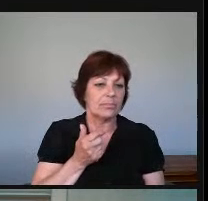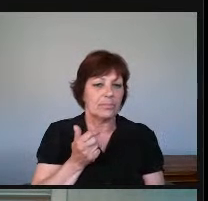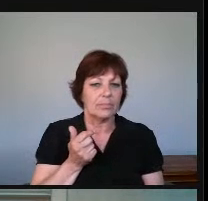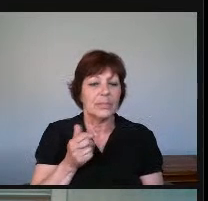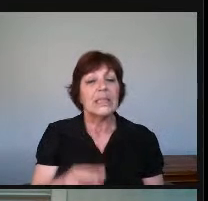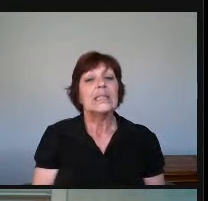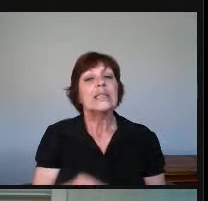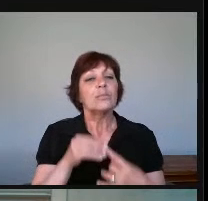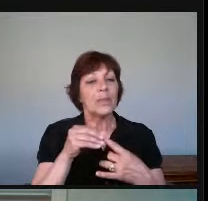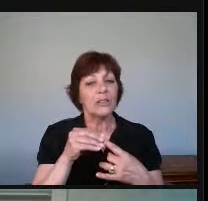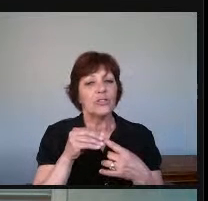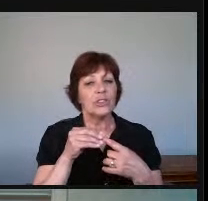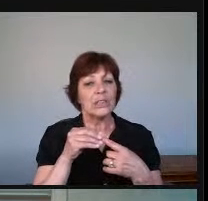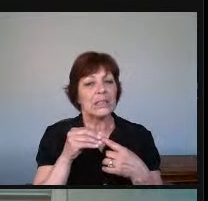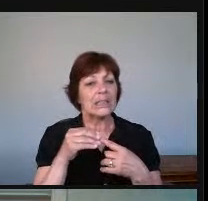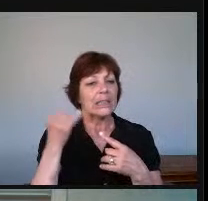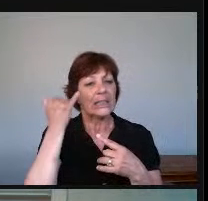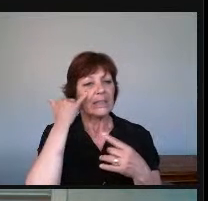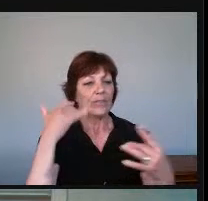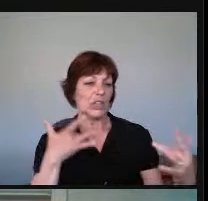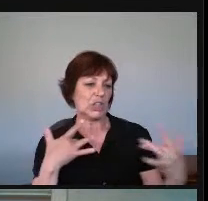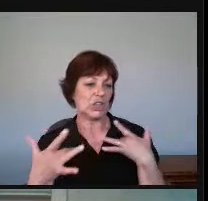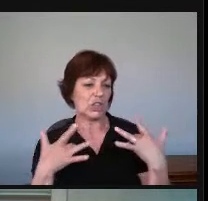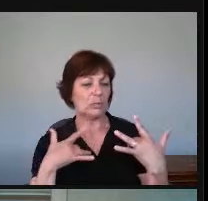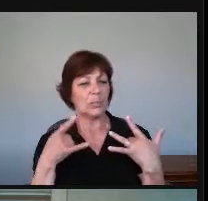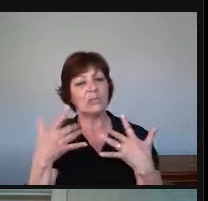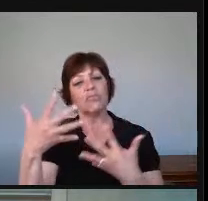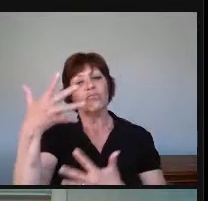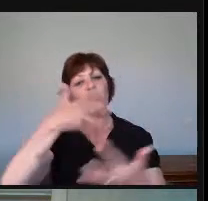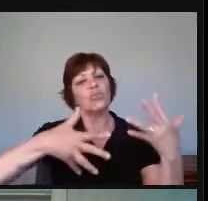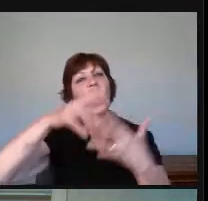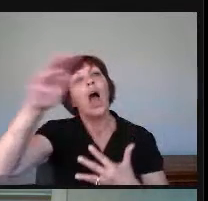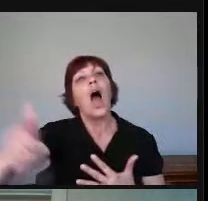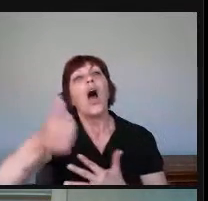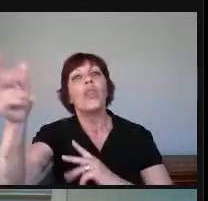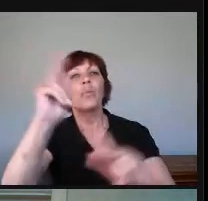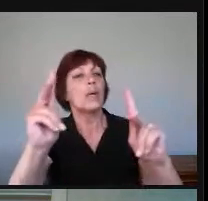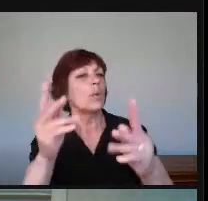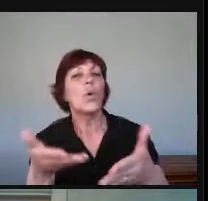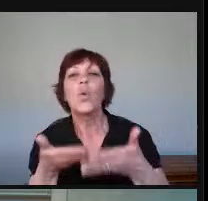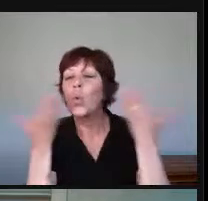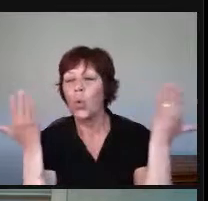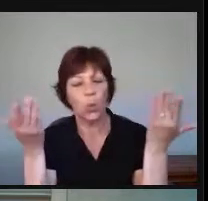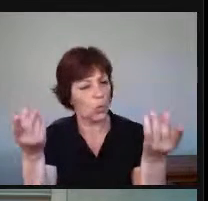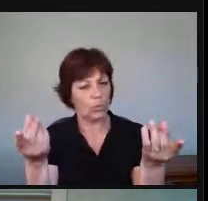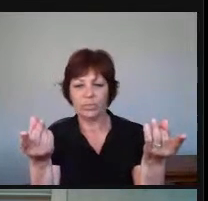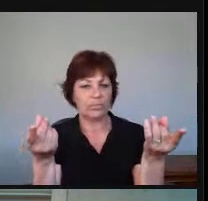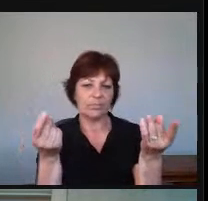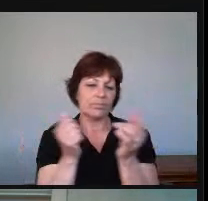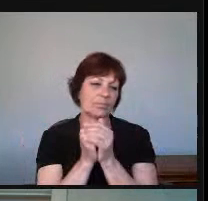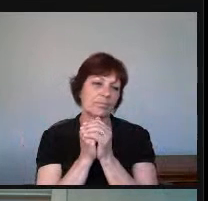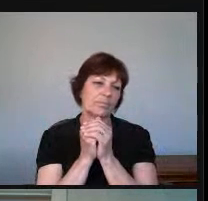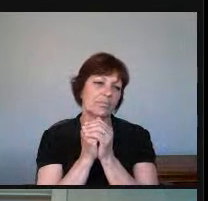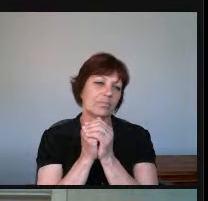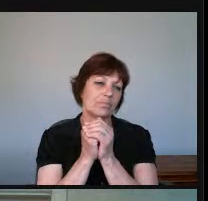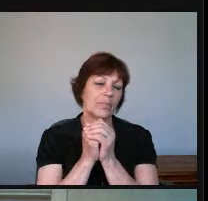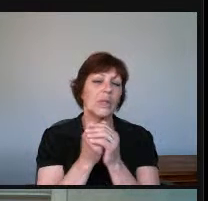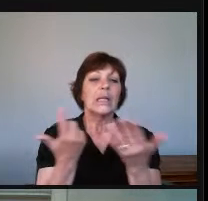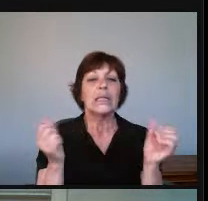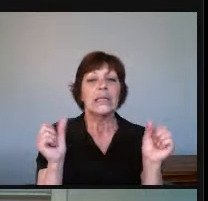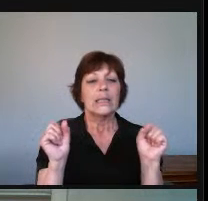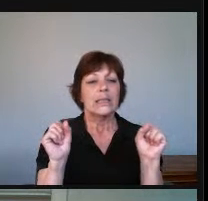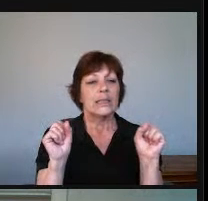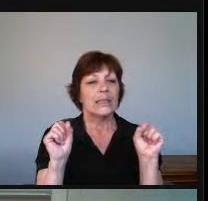especially if you're concerned about going back and being around other people who are not vaccinated. It is a very low risk, but it's possible that you would